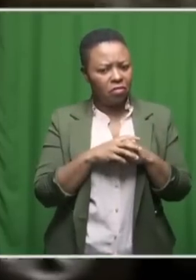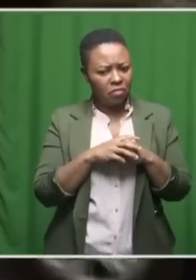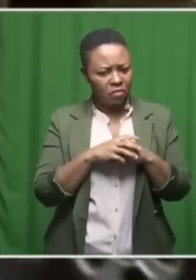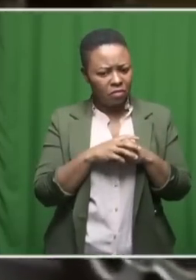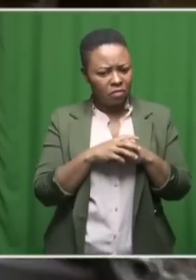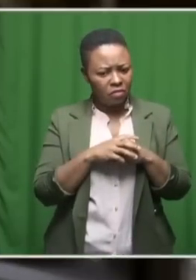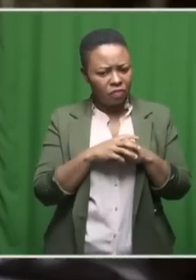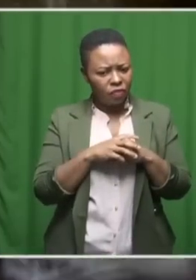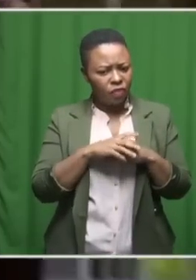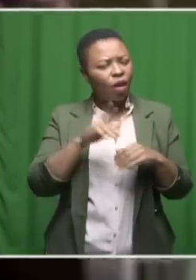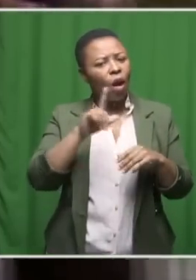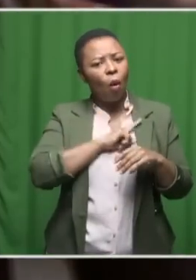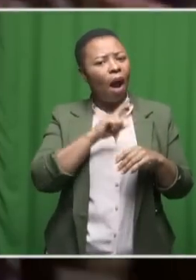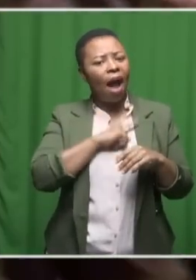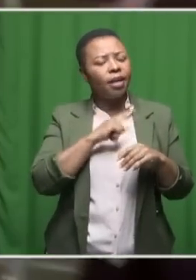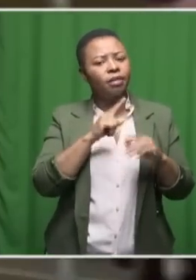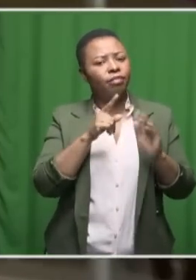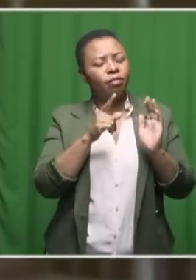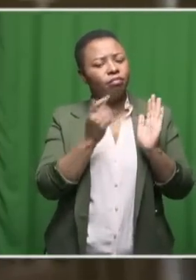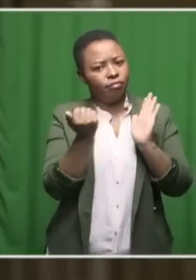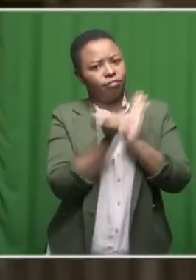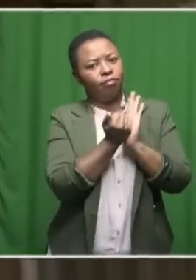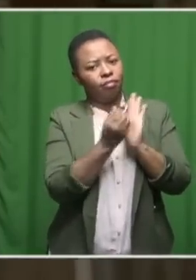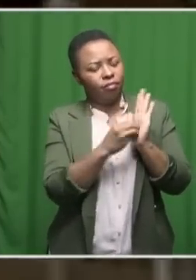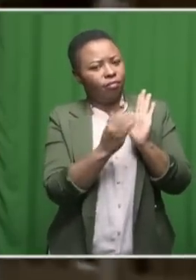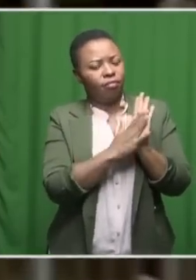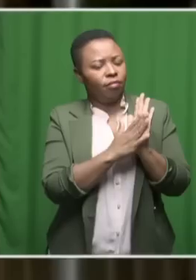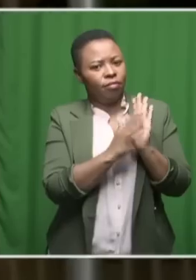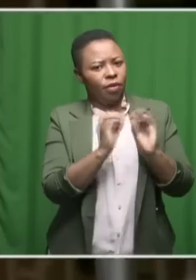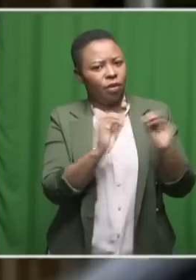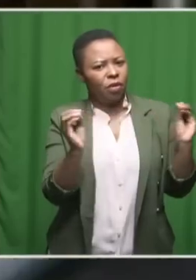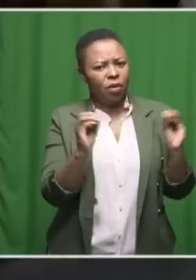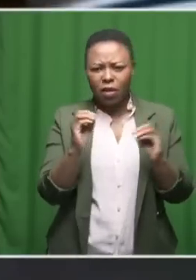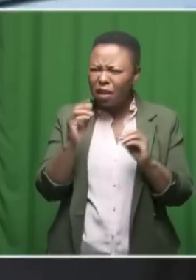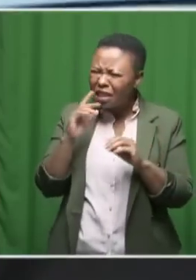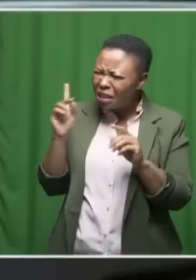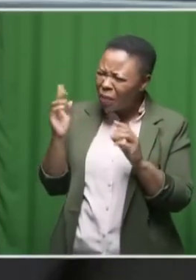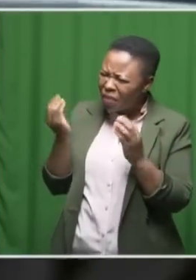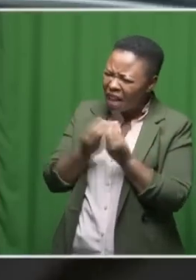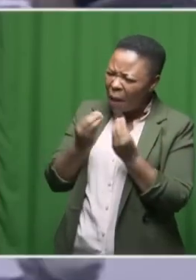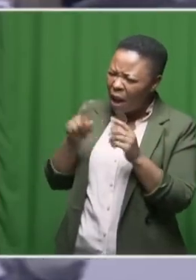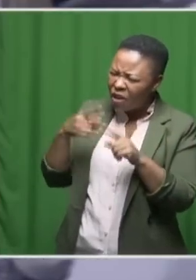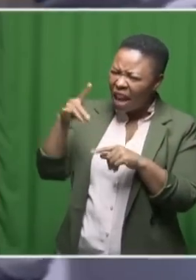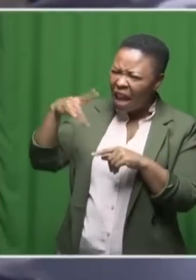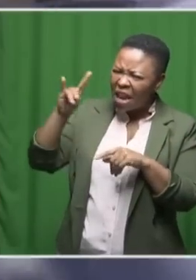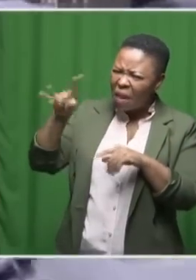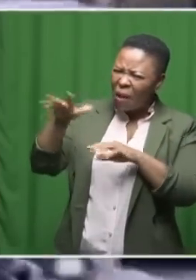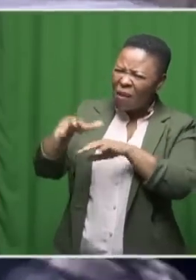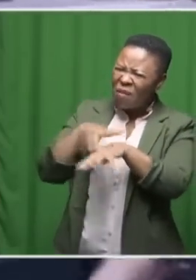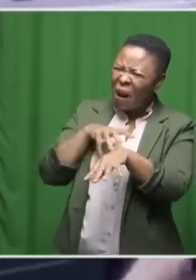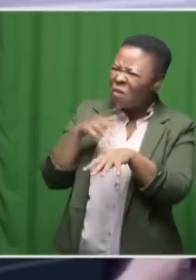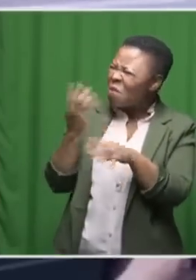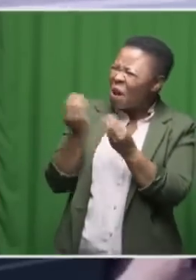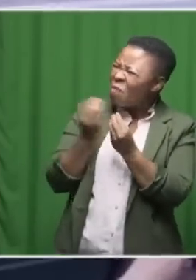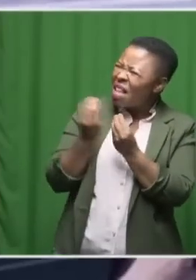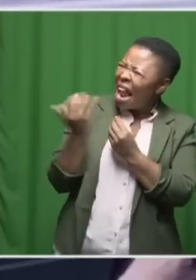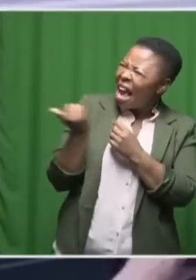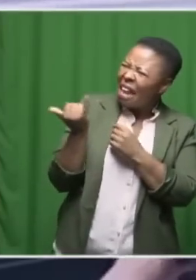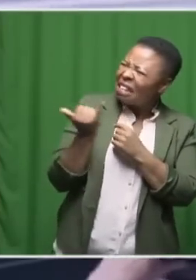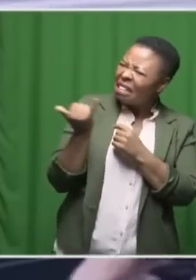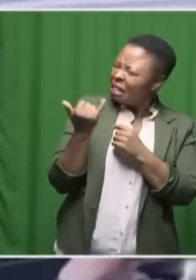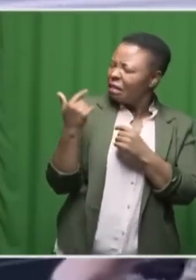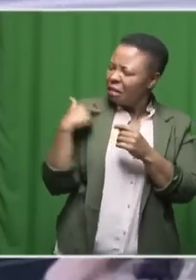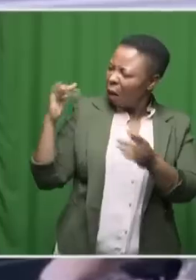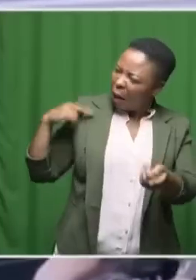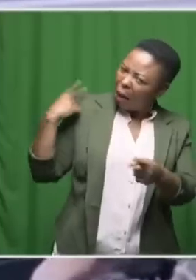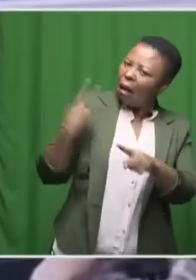wouldn't he be fingerprinted? Oh, it's good. Something about Animal Farm. Have you read that book? I don't know. Yeah. Something like that. We've been here